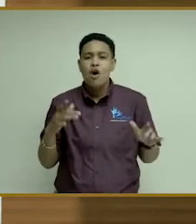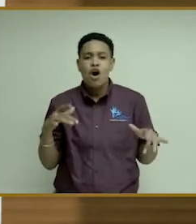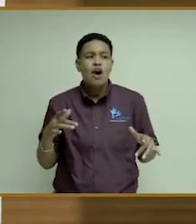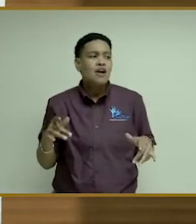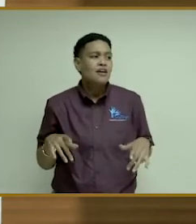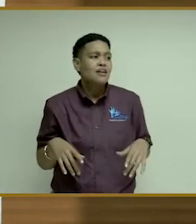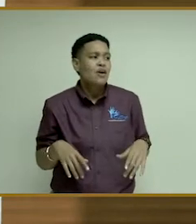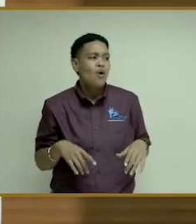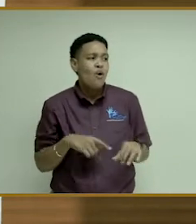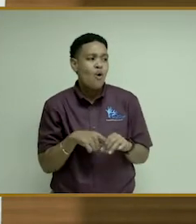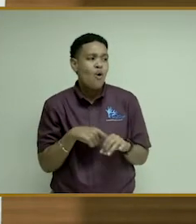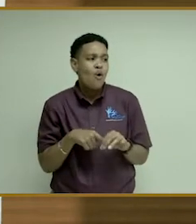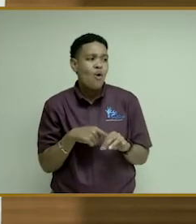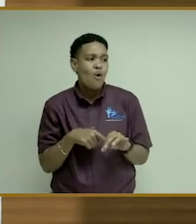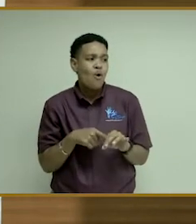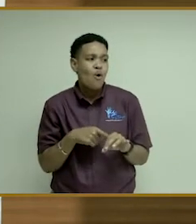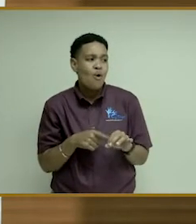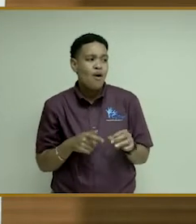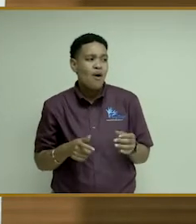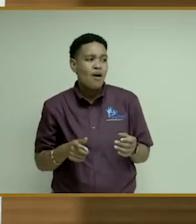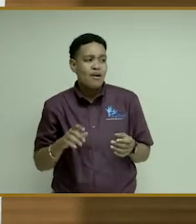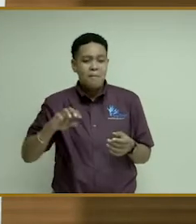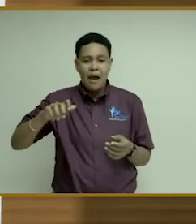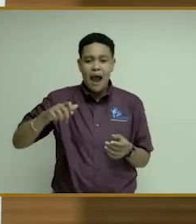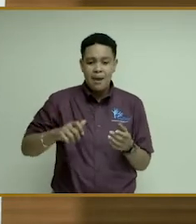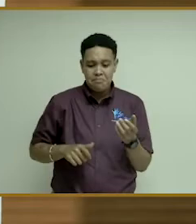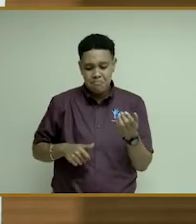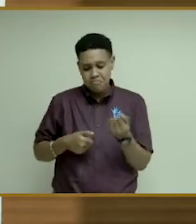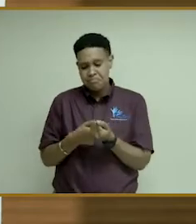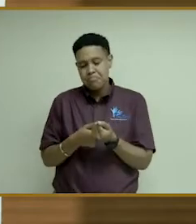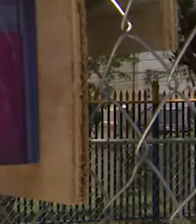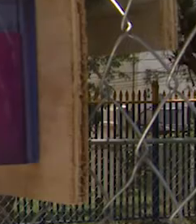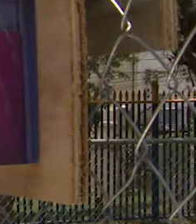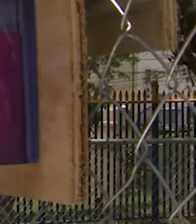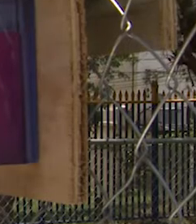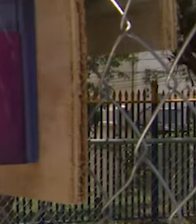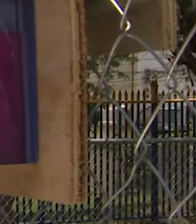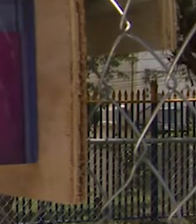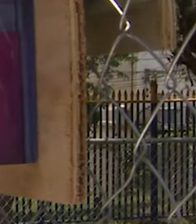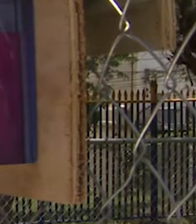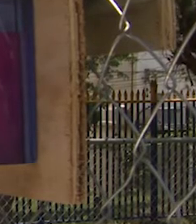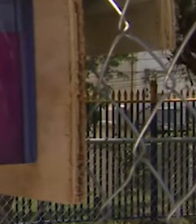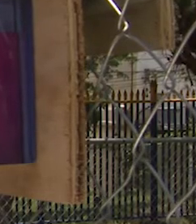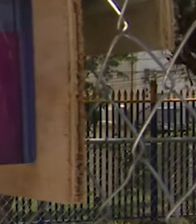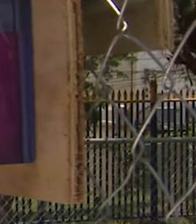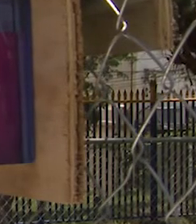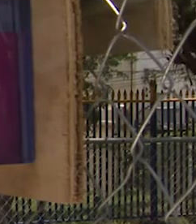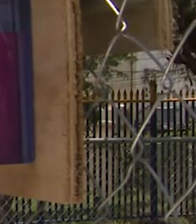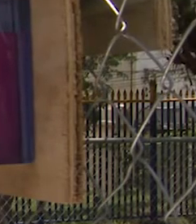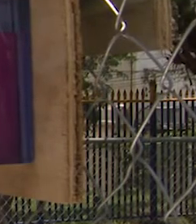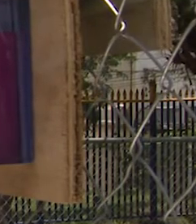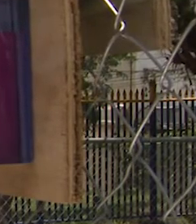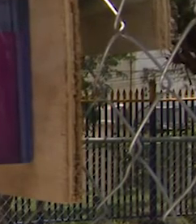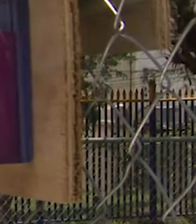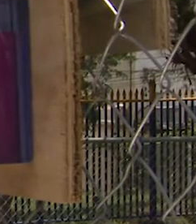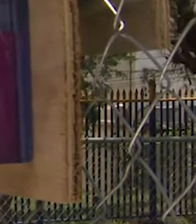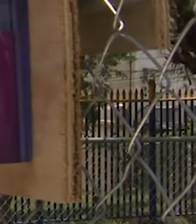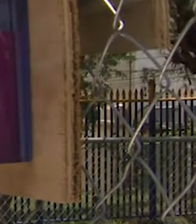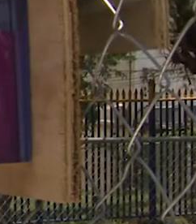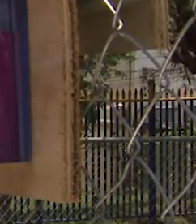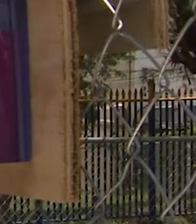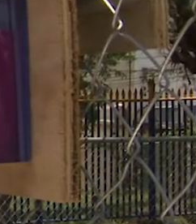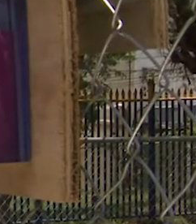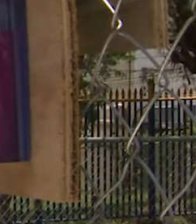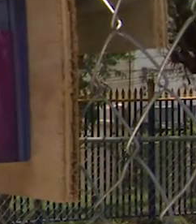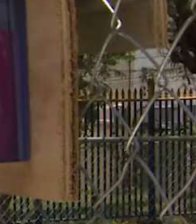they punch a hole in it, put a little pipe onto the bucket. They have some hand washing, you know,